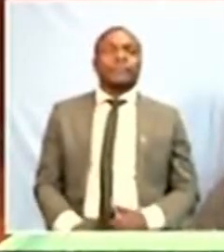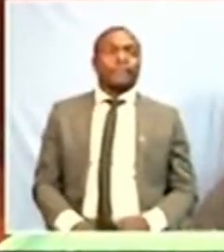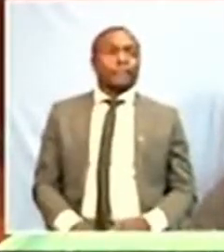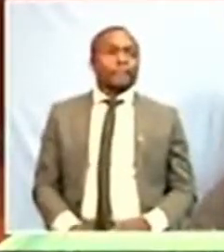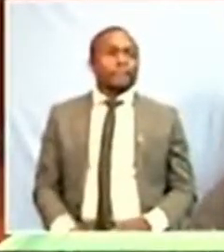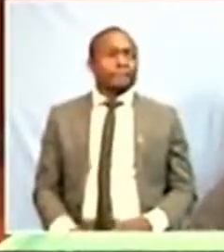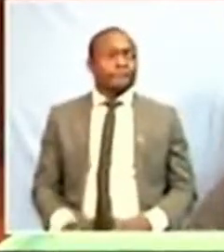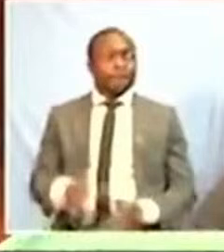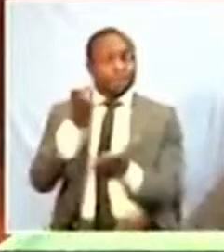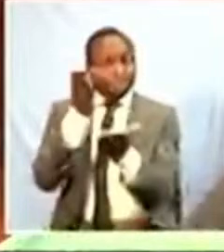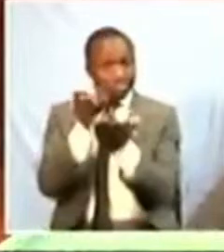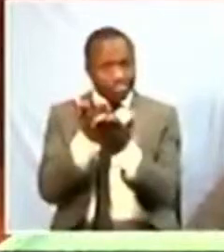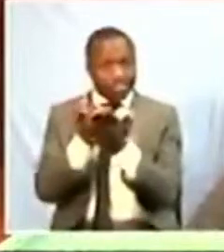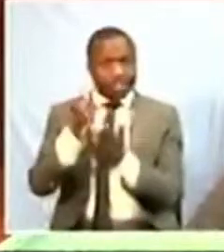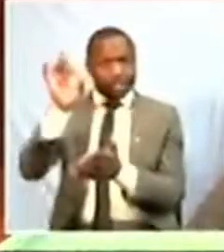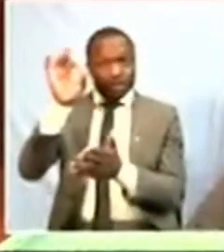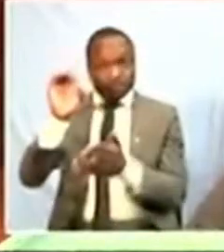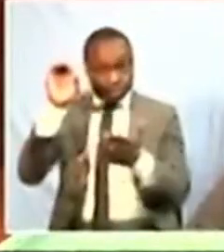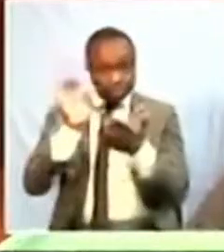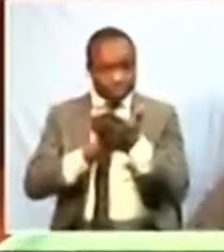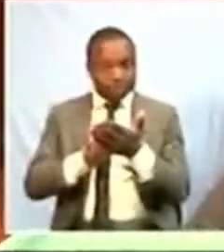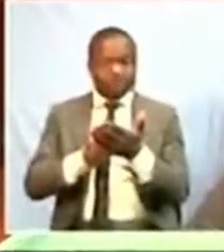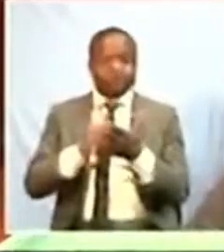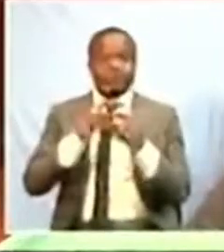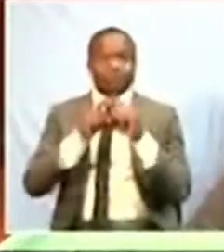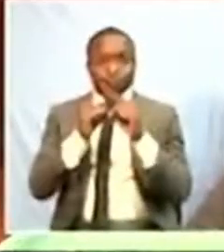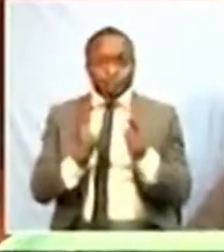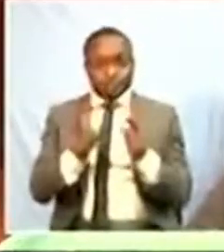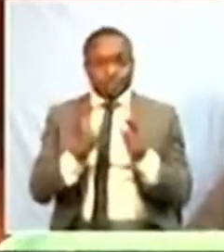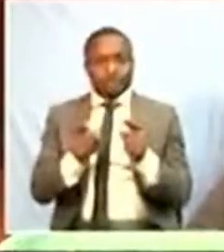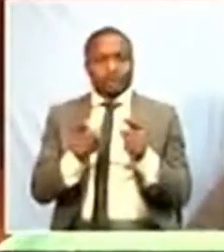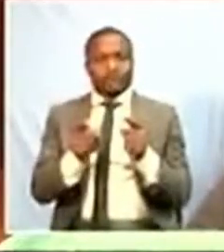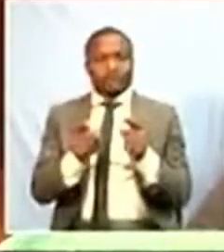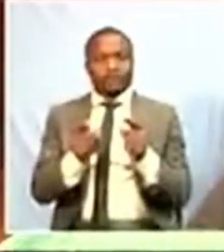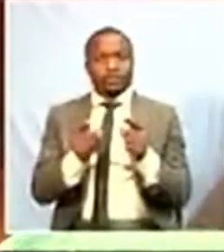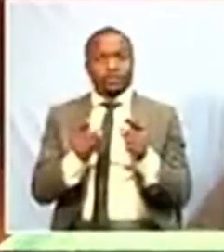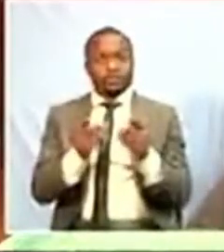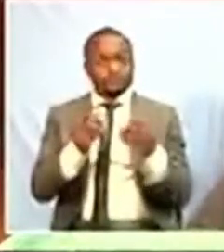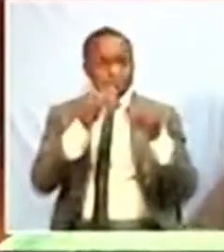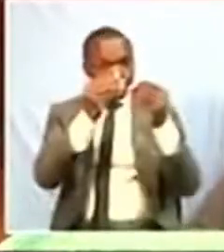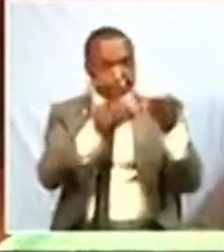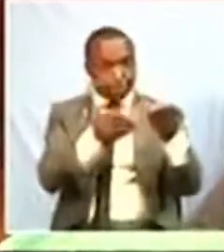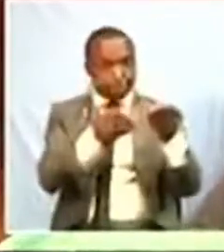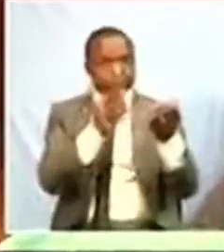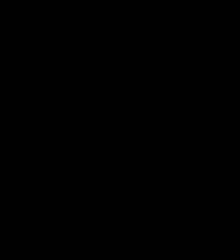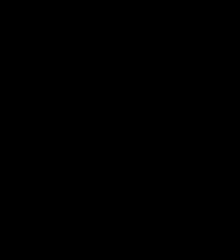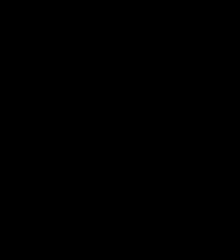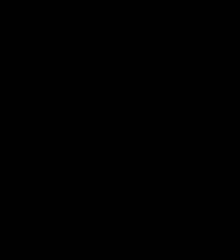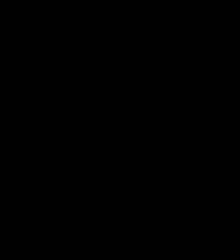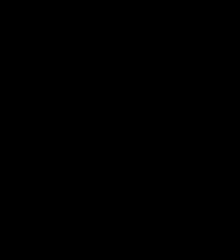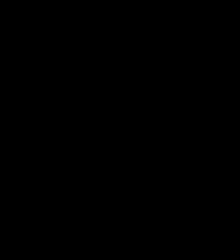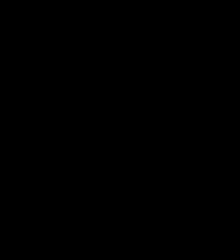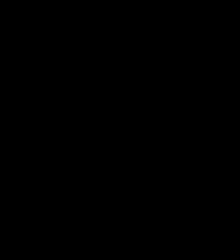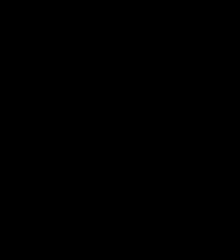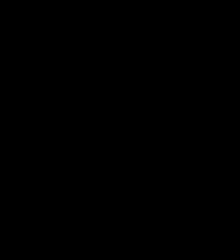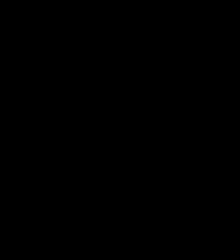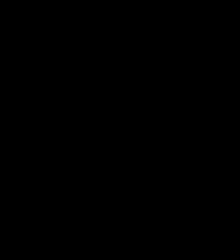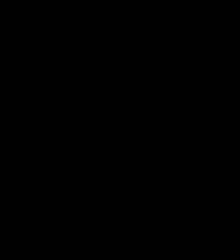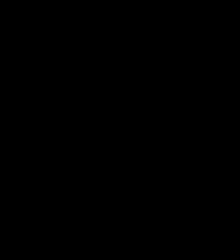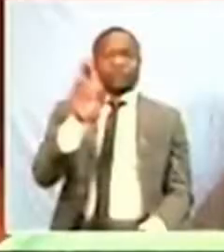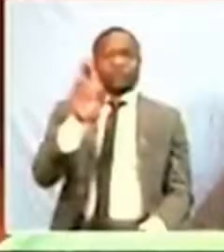So the claim was 80,000, quite all right. But we subject these claims to ZRI as well. We subject that invoice